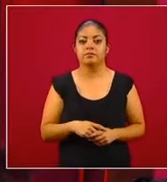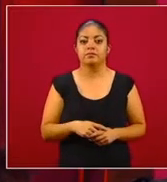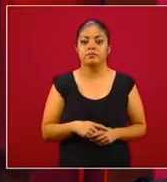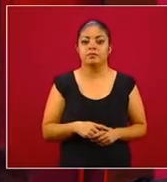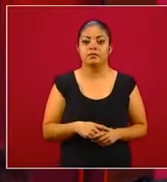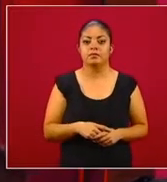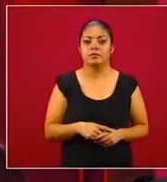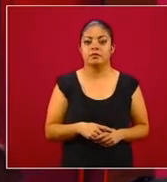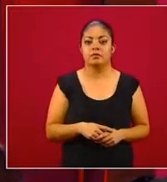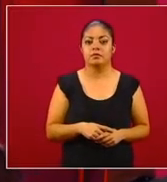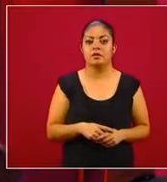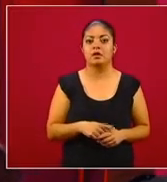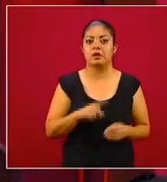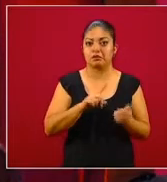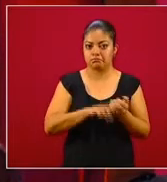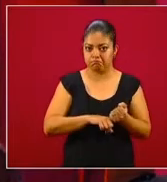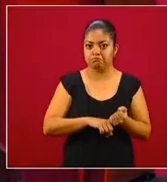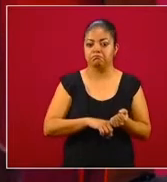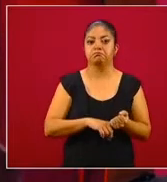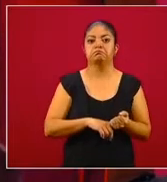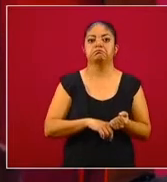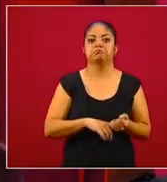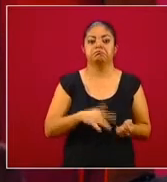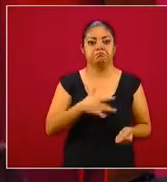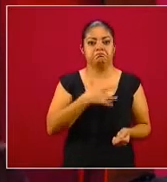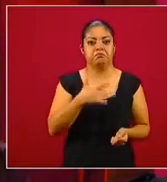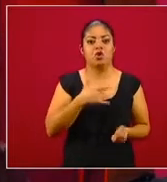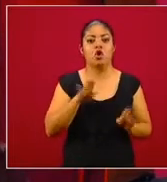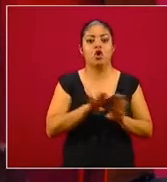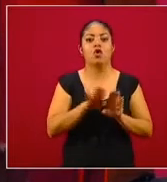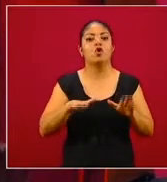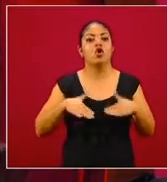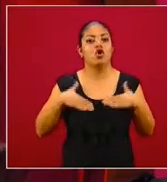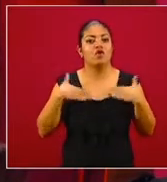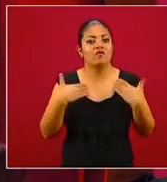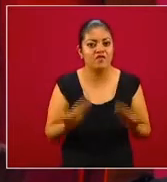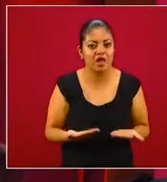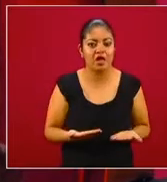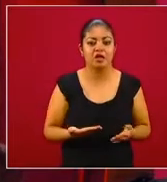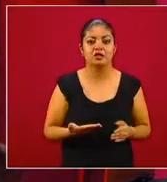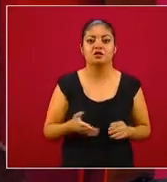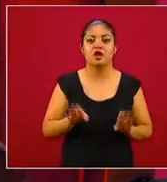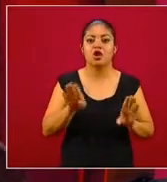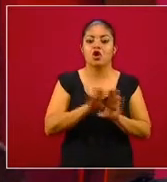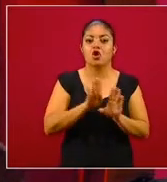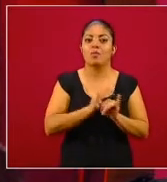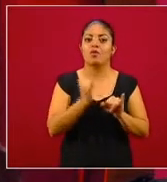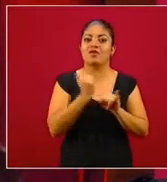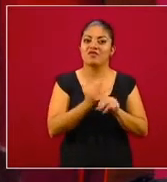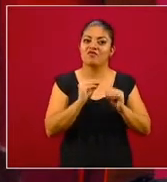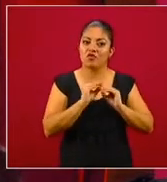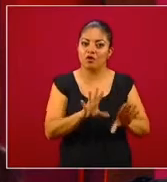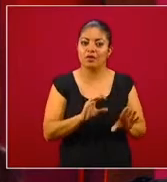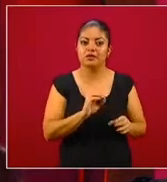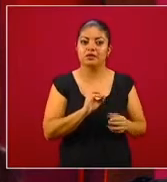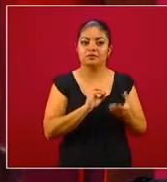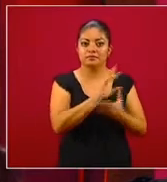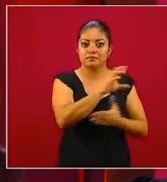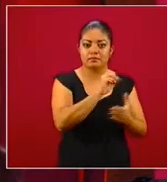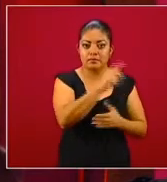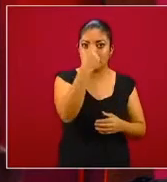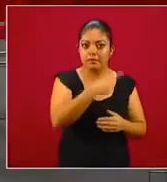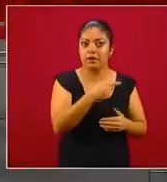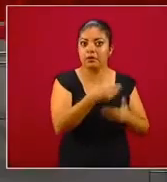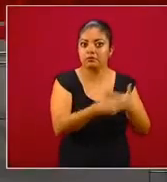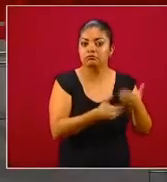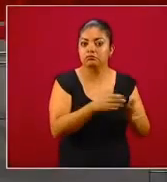application. tienen la Many confianza more than de the people utilizarla, who de trust otorgar the application enough to sus datos para register darle personal seguimiento.